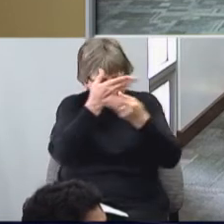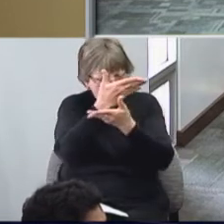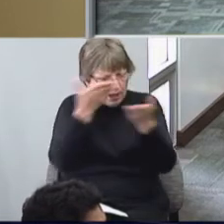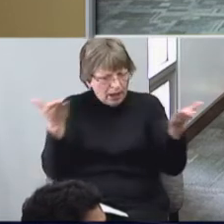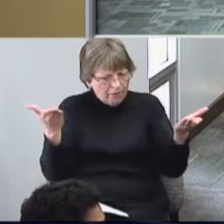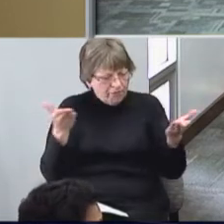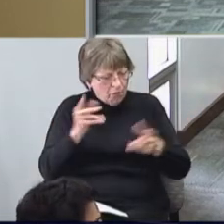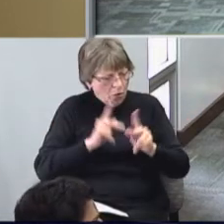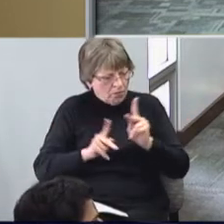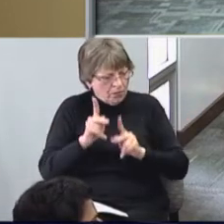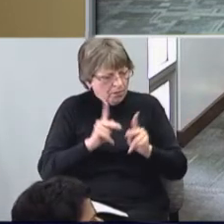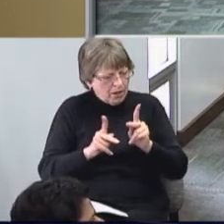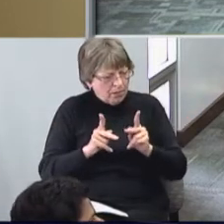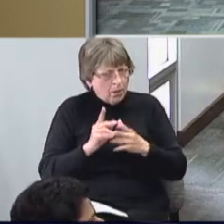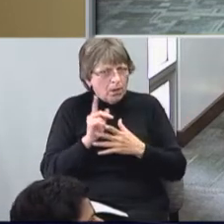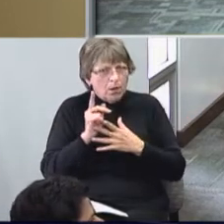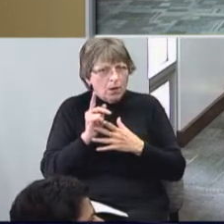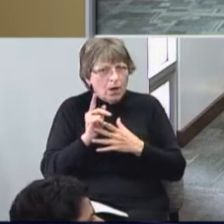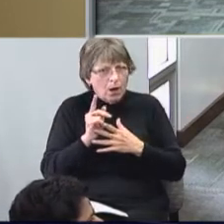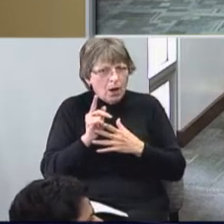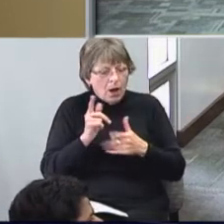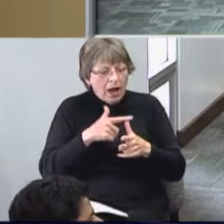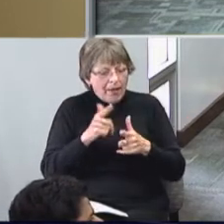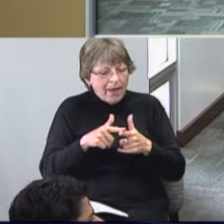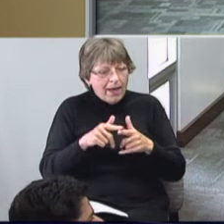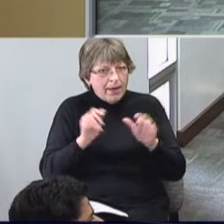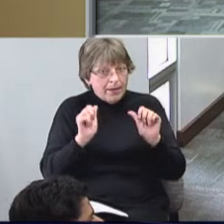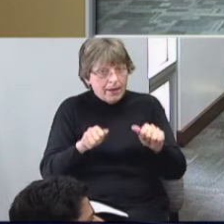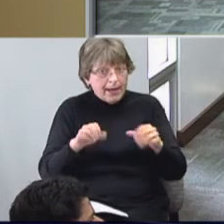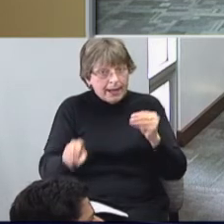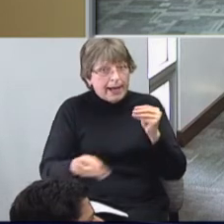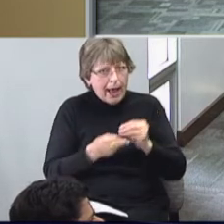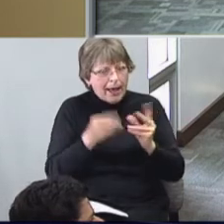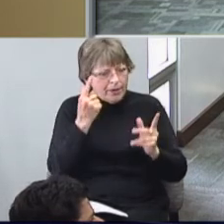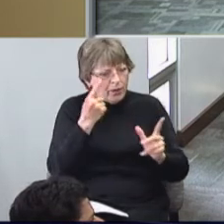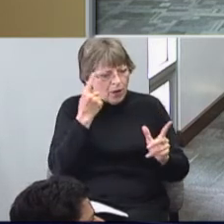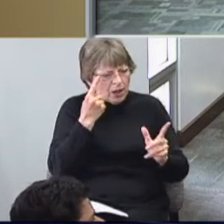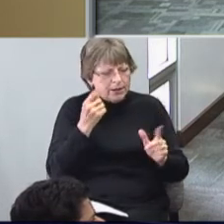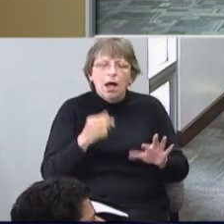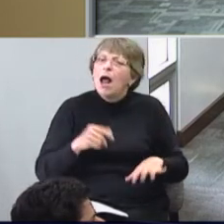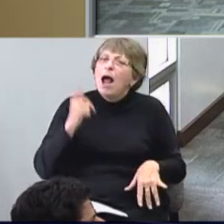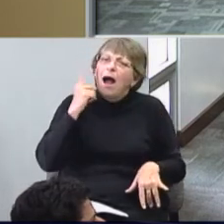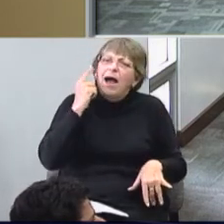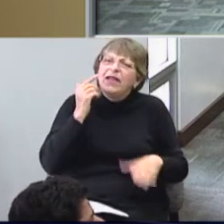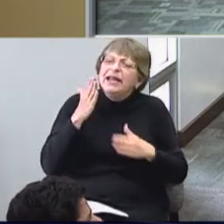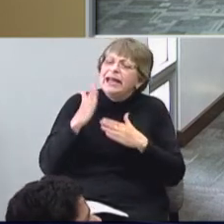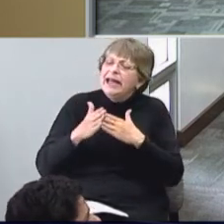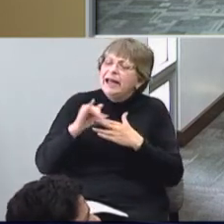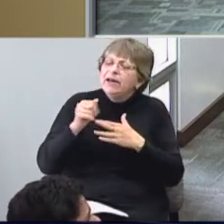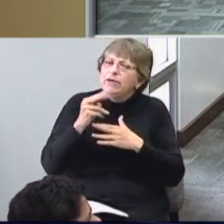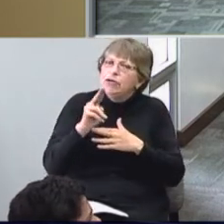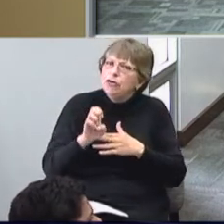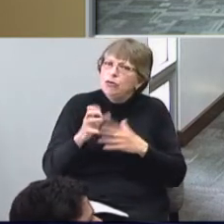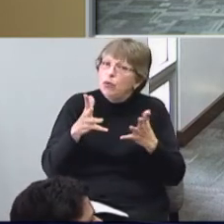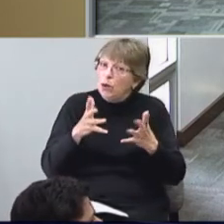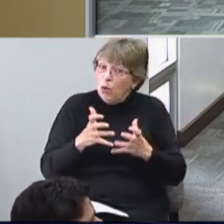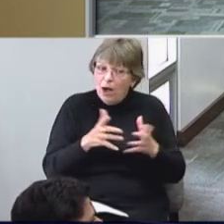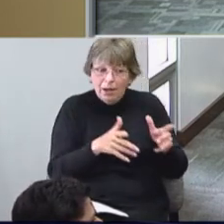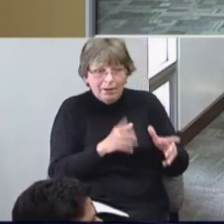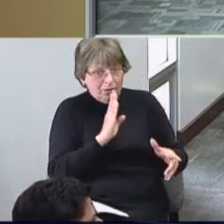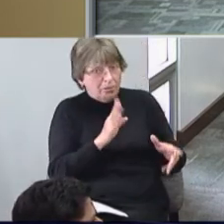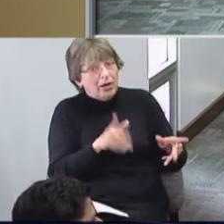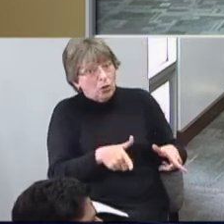part of June. Yes. Okay. We're wanting this to move ahead as quickly as possible, but